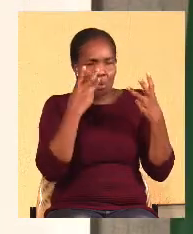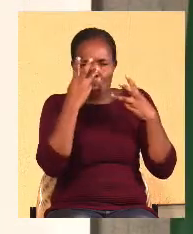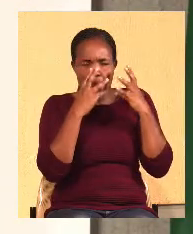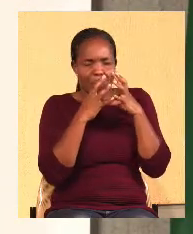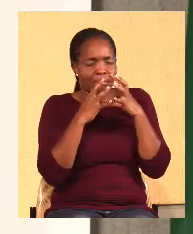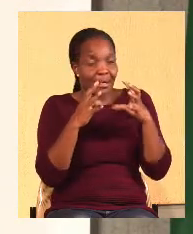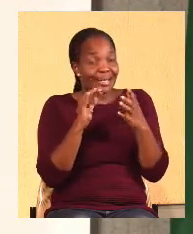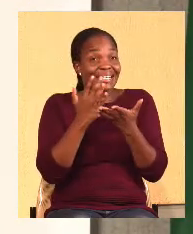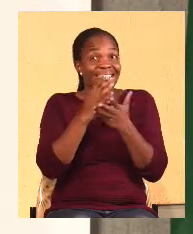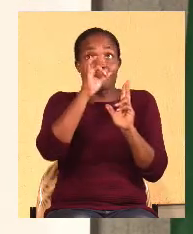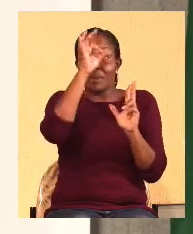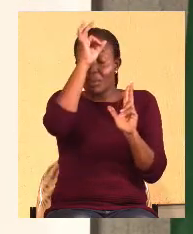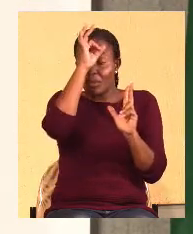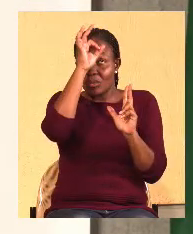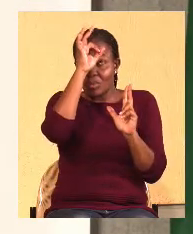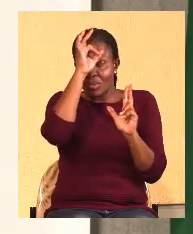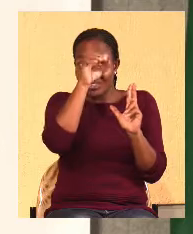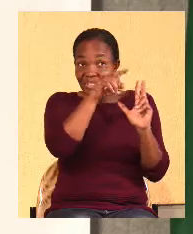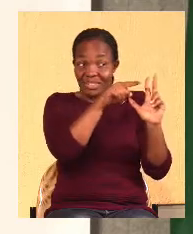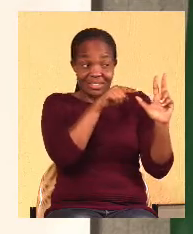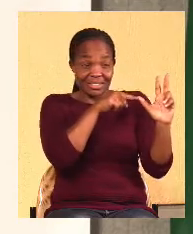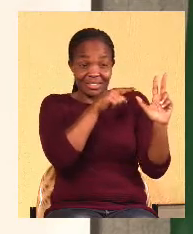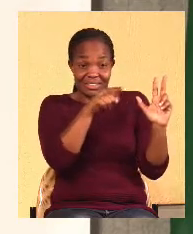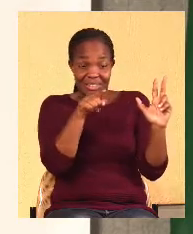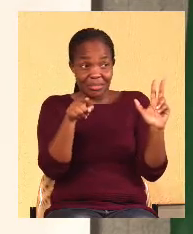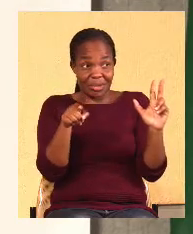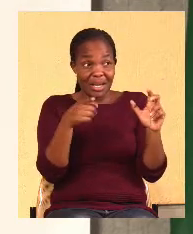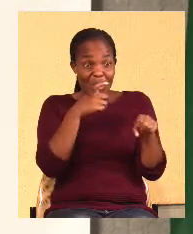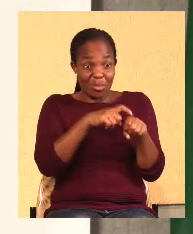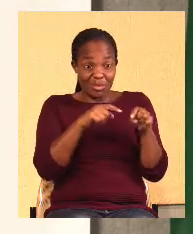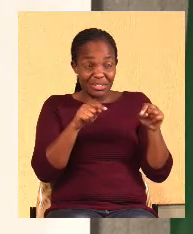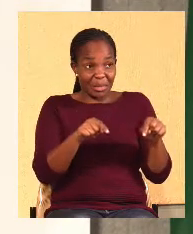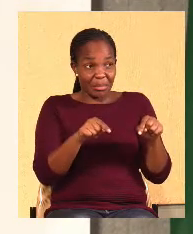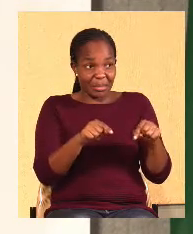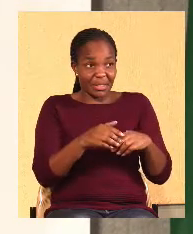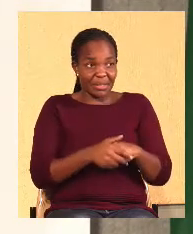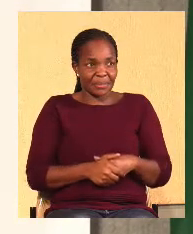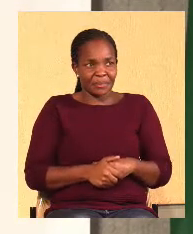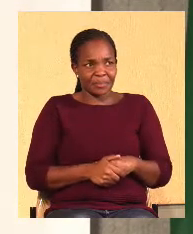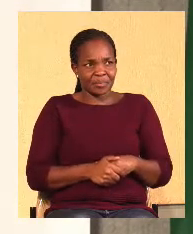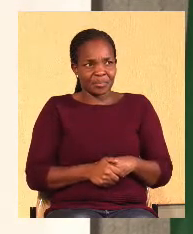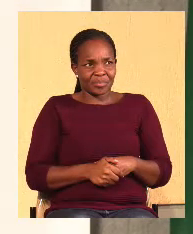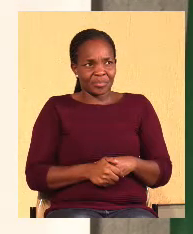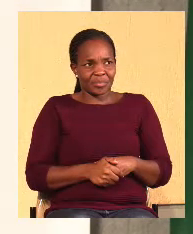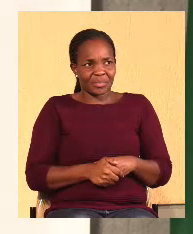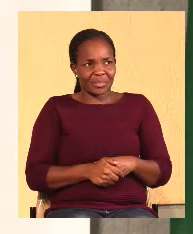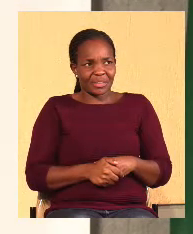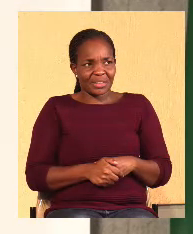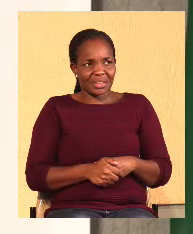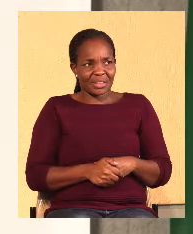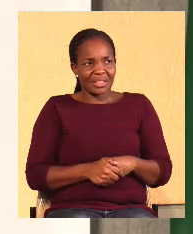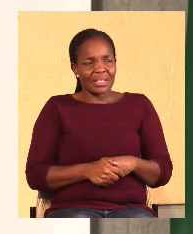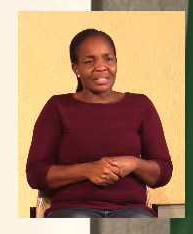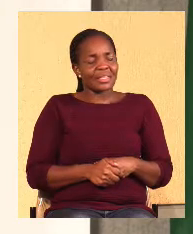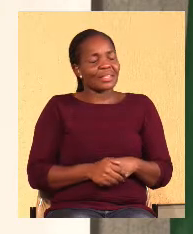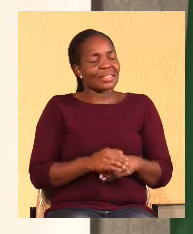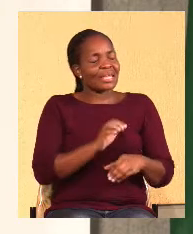police officers, of course, during this time, they are vested with great discretionary powers.